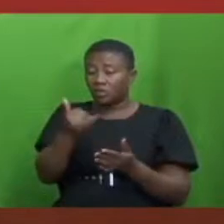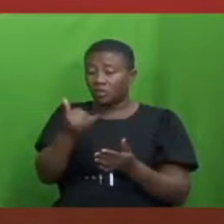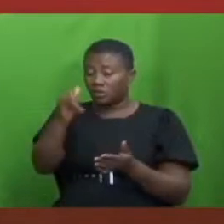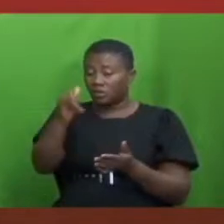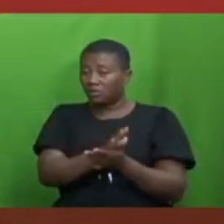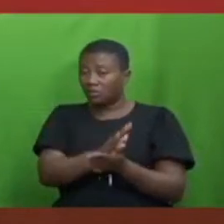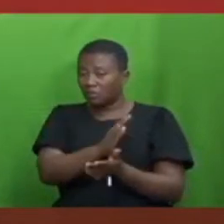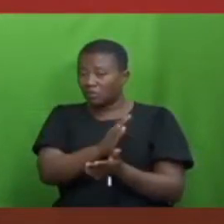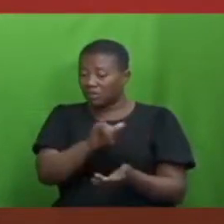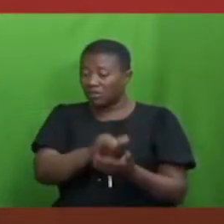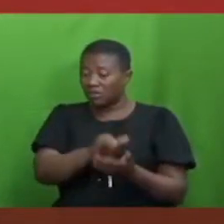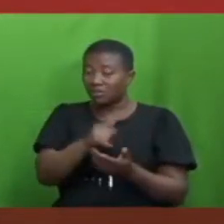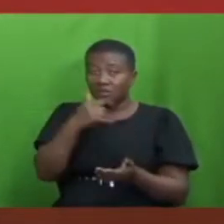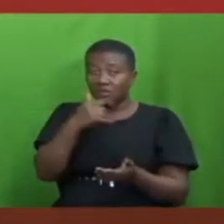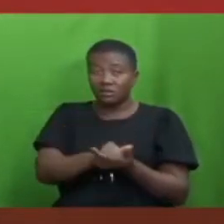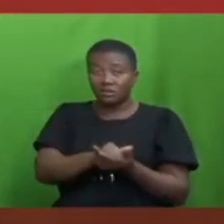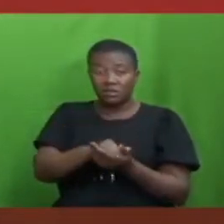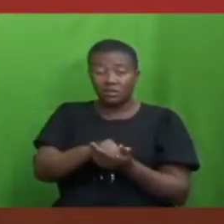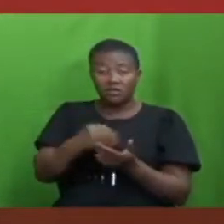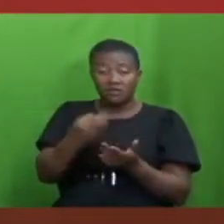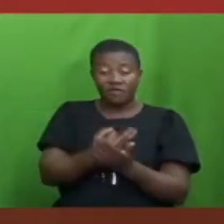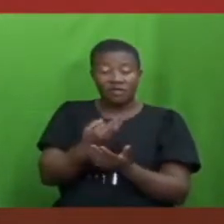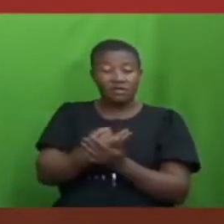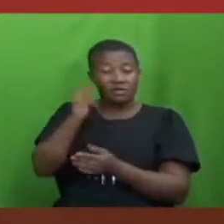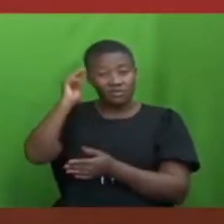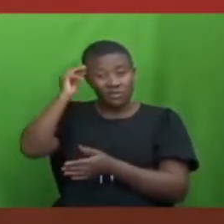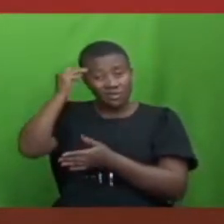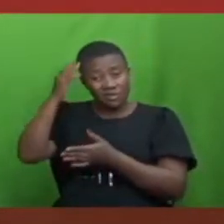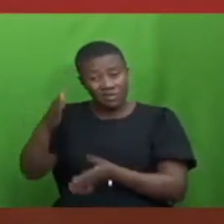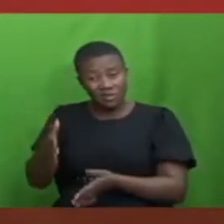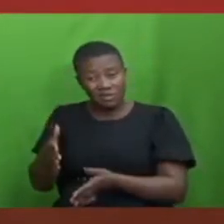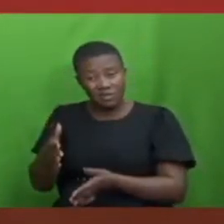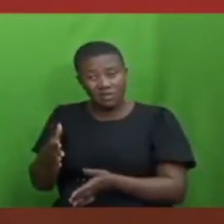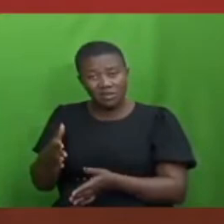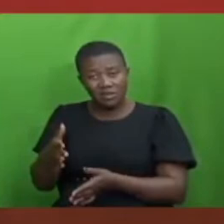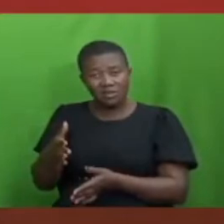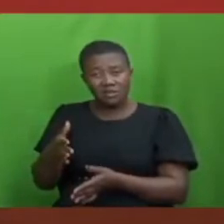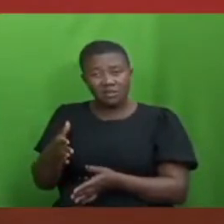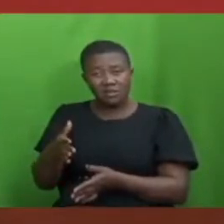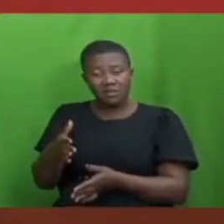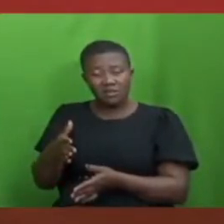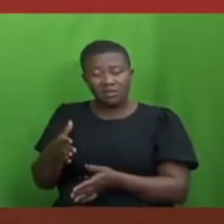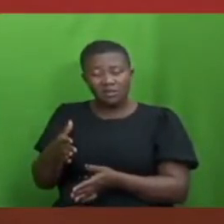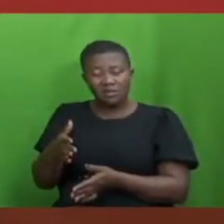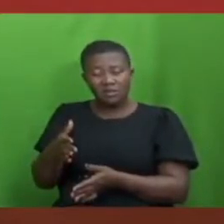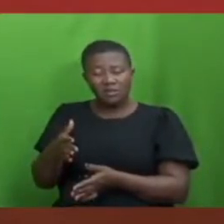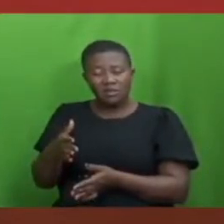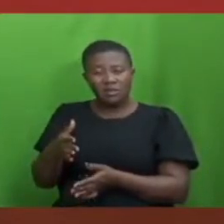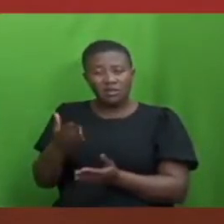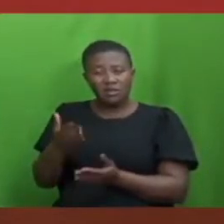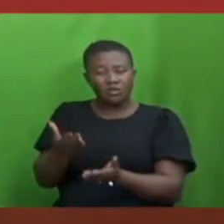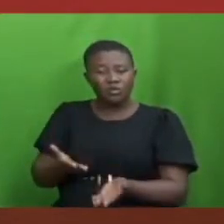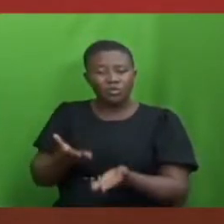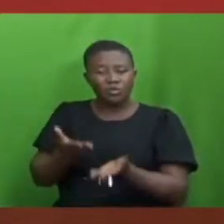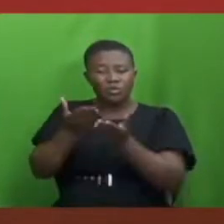stating that the Minister for Finance is scheduled to move a motion